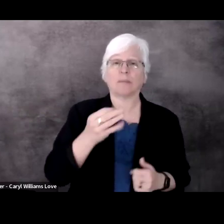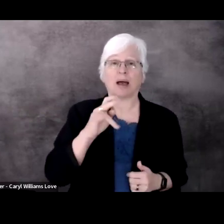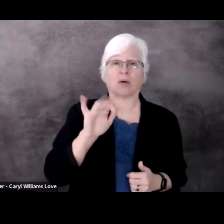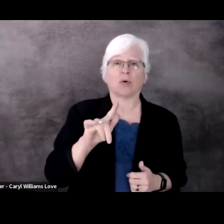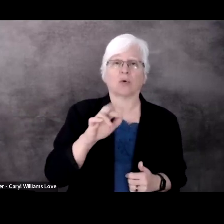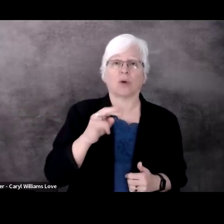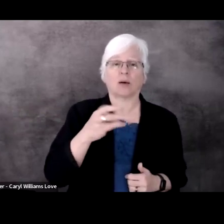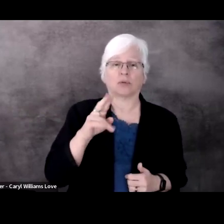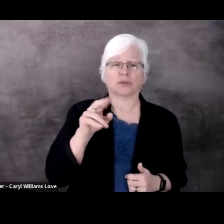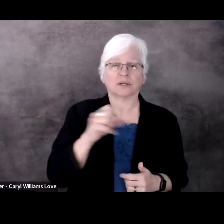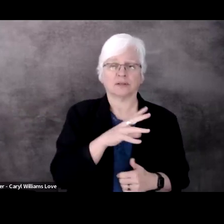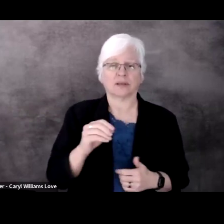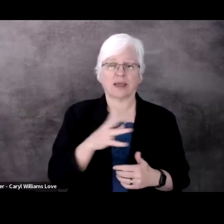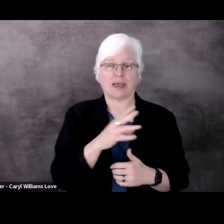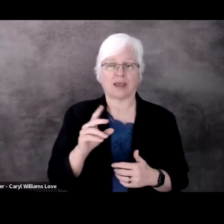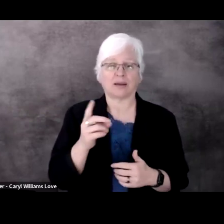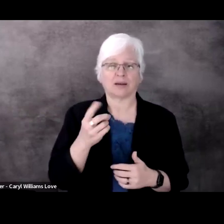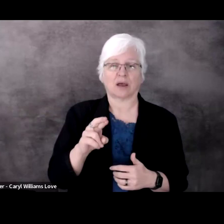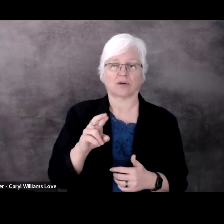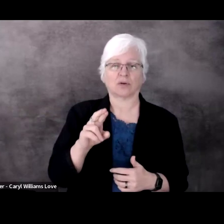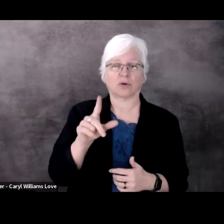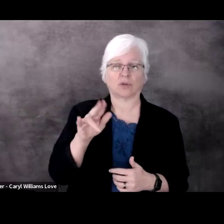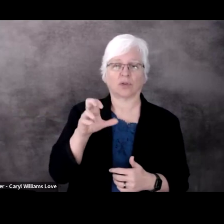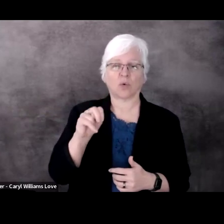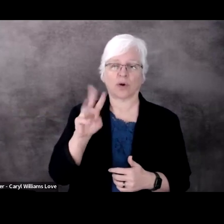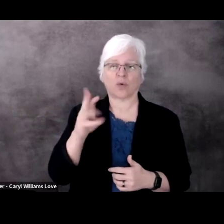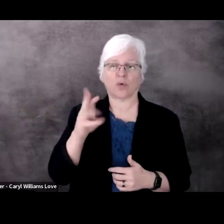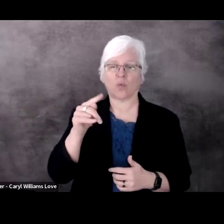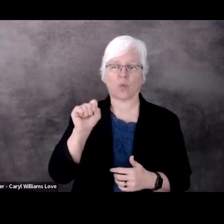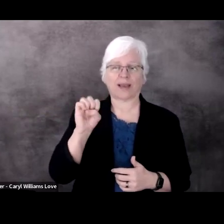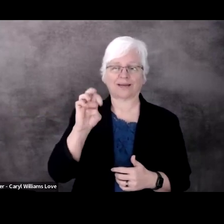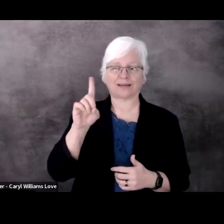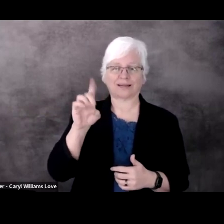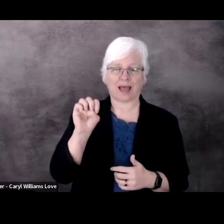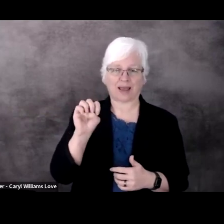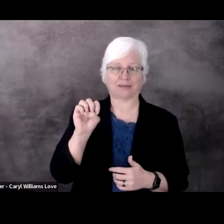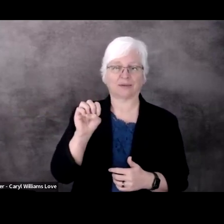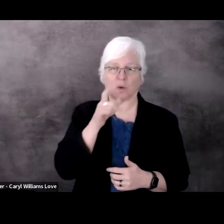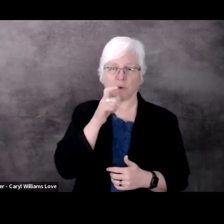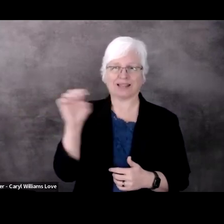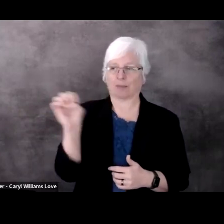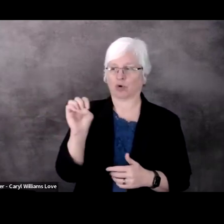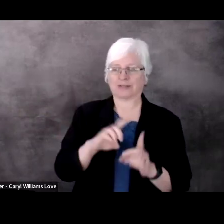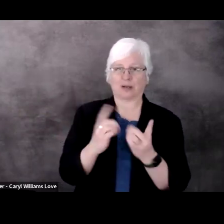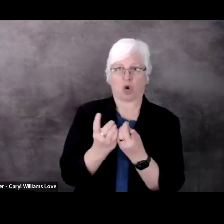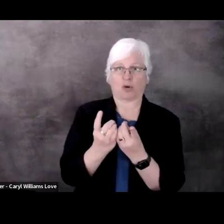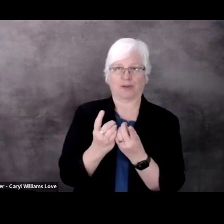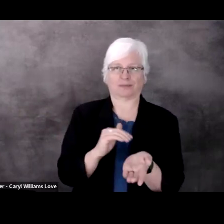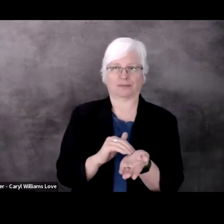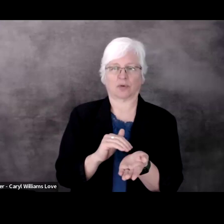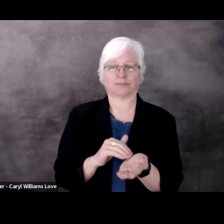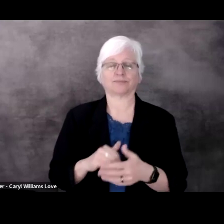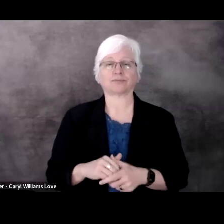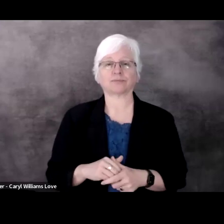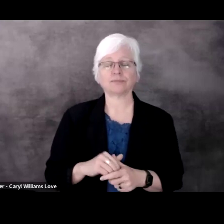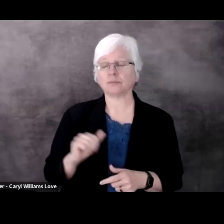Lauren Whiteside, who's a clinician and emergency department physician. And Alicia has some questions